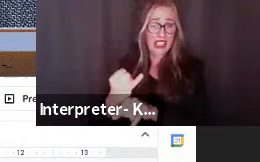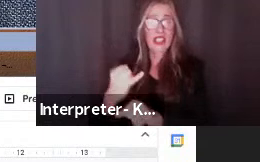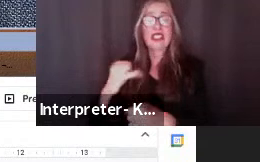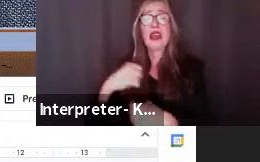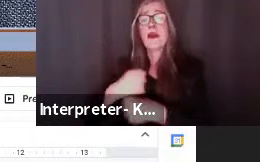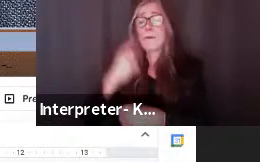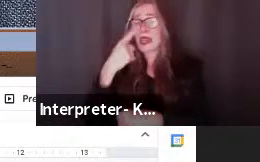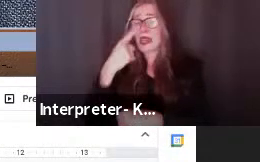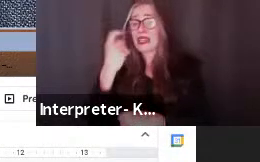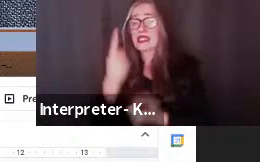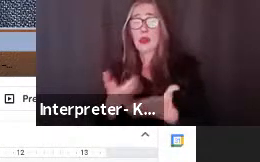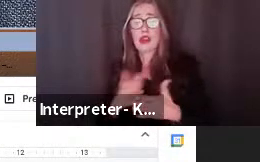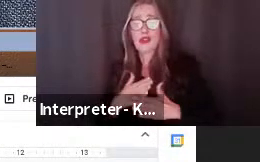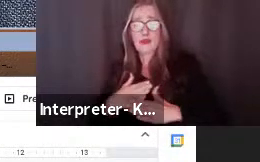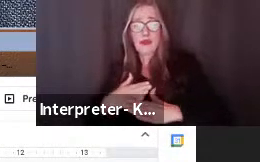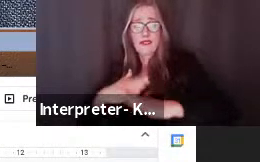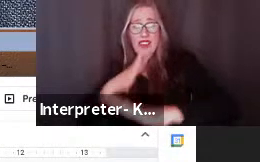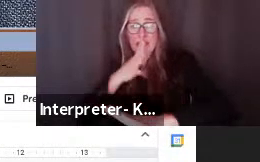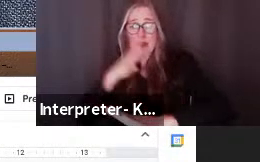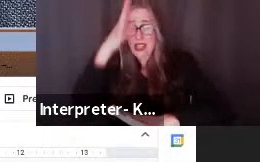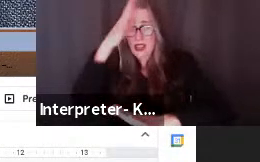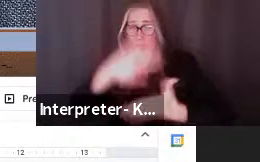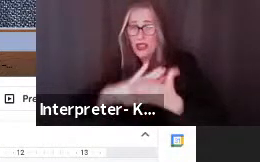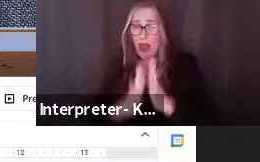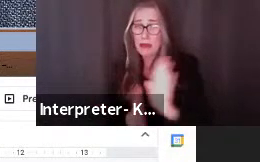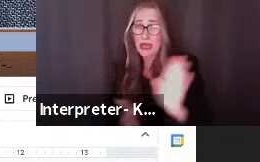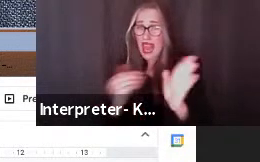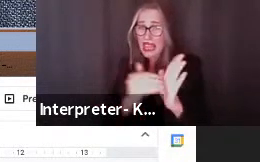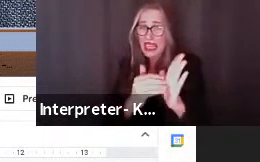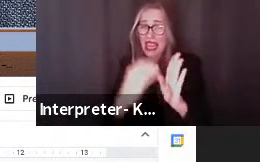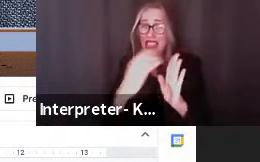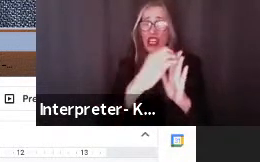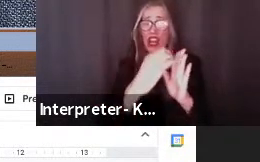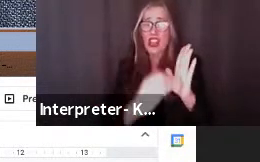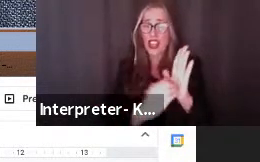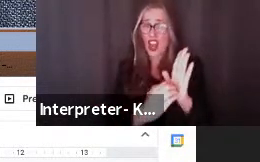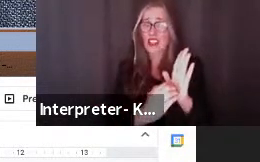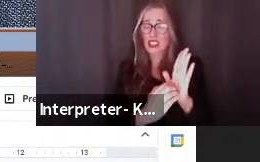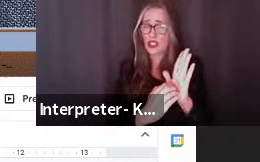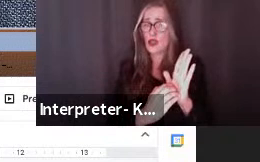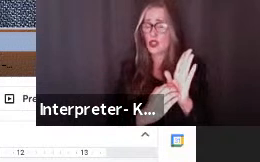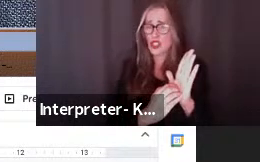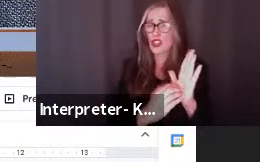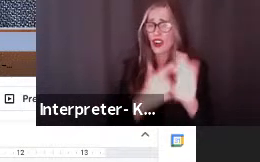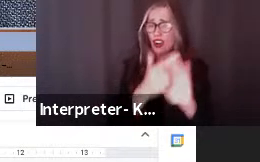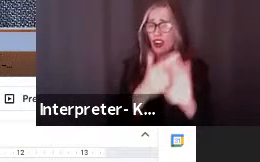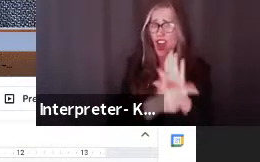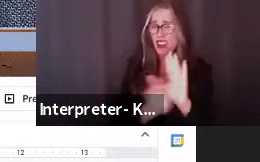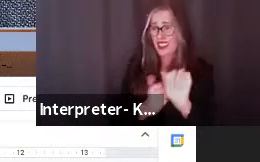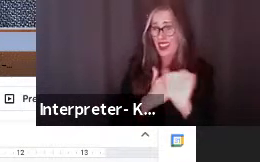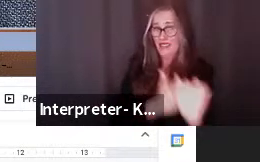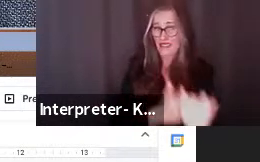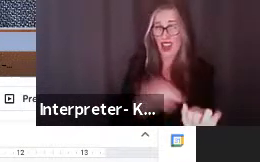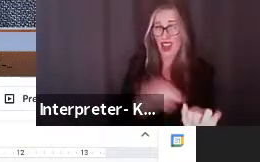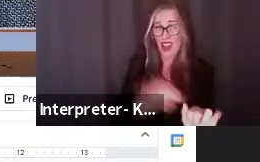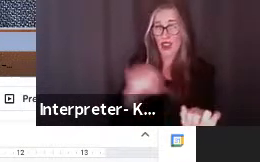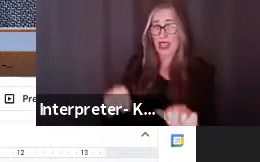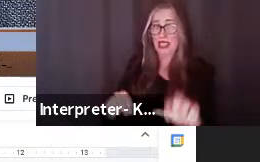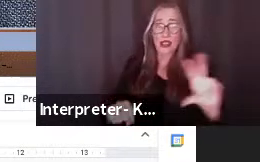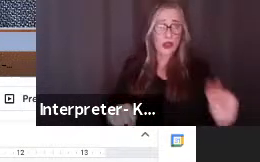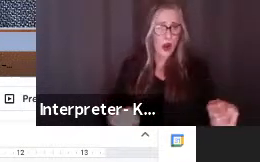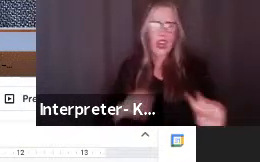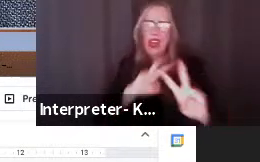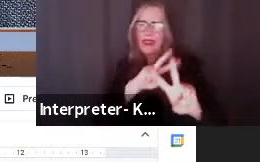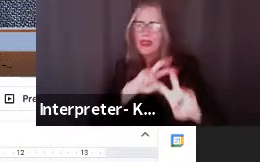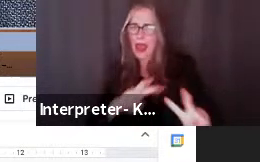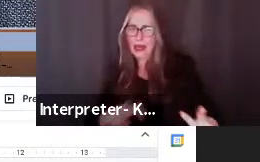survive a constitutional analysis particularly survive 14th and 4th amendment constitutional analysis it did